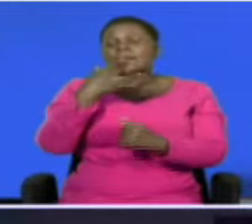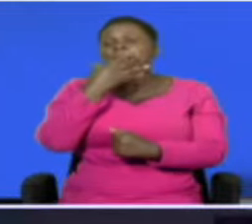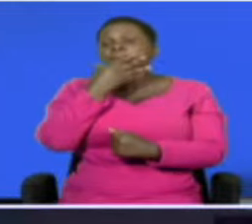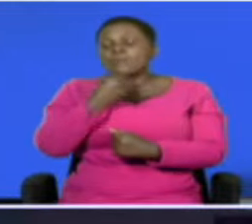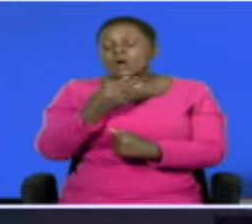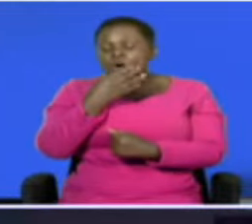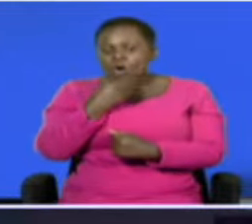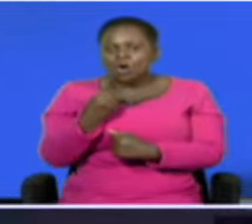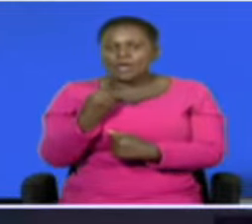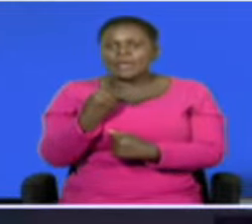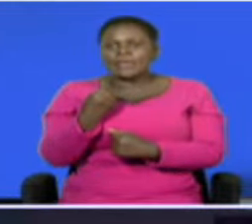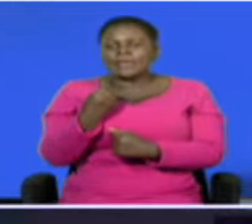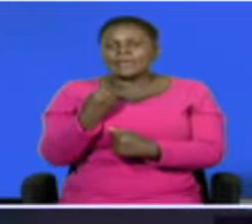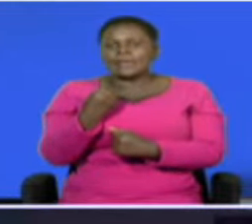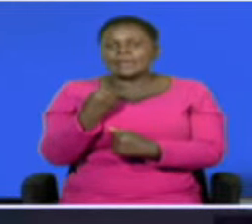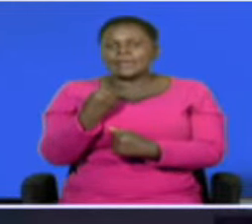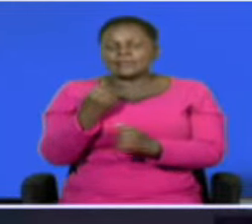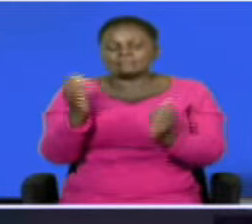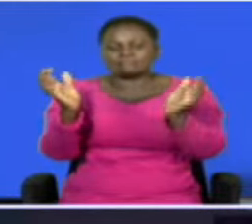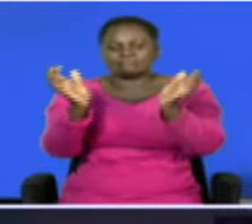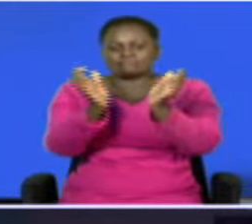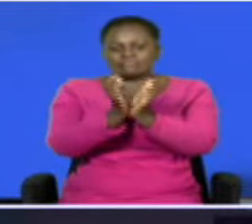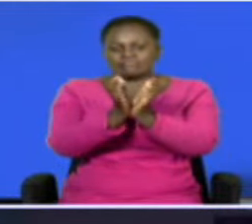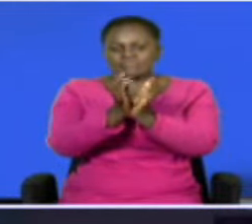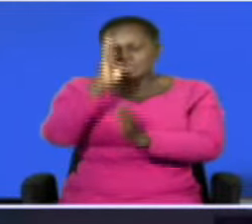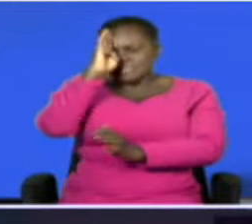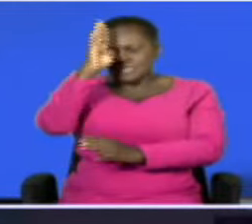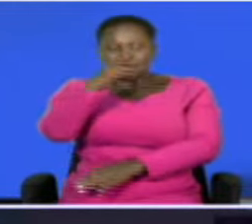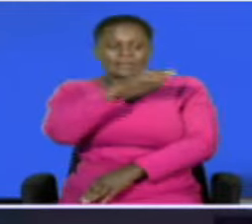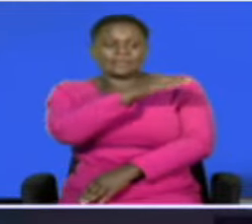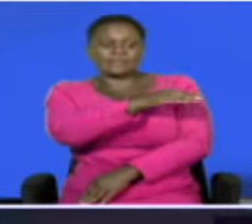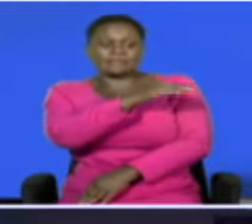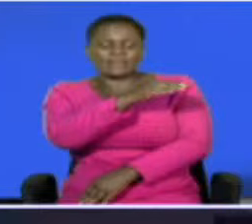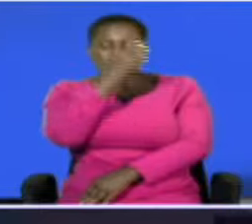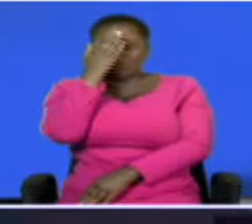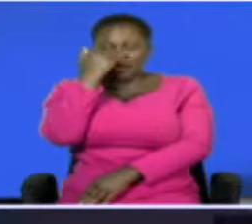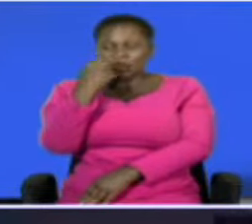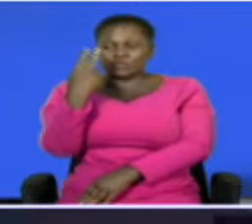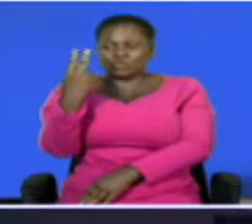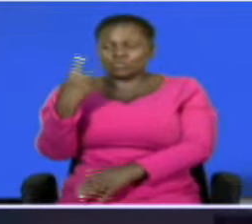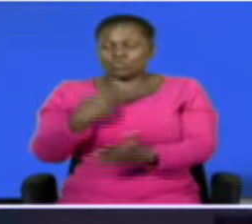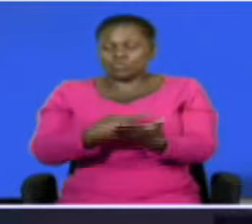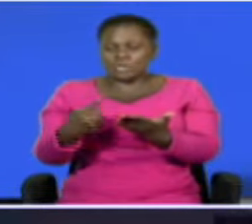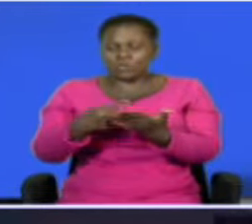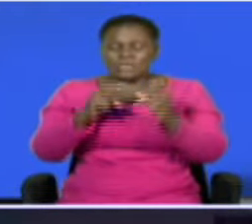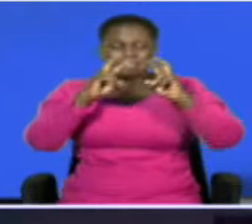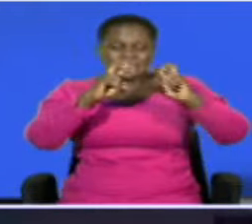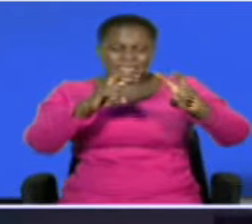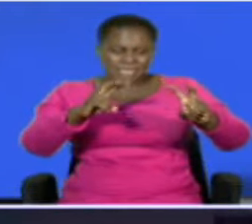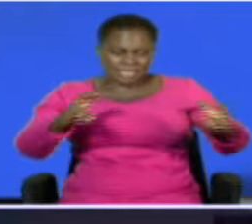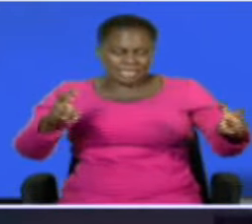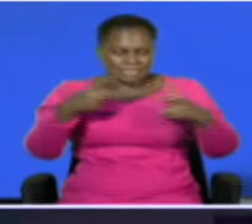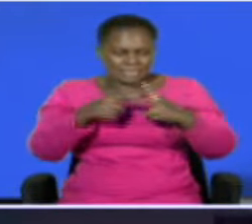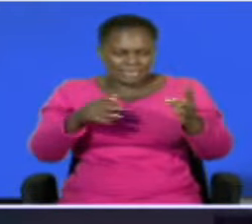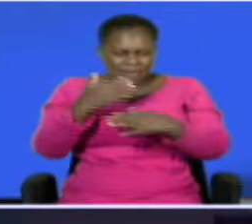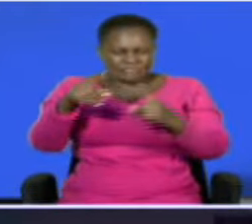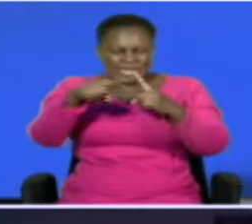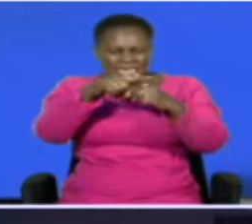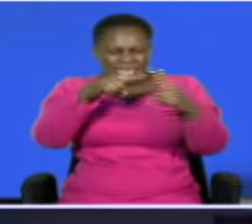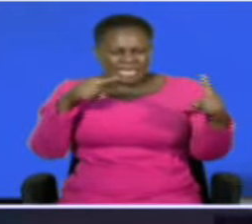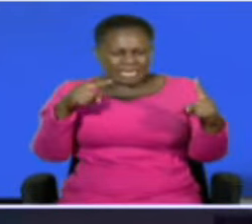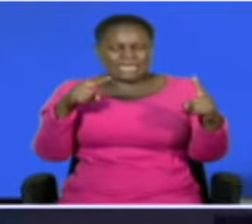Ezekiel Mwangi was arrested Sunday evening following a two-week manhunt that was launched after the